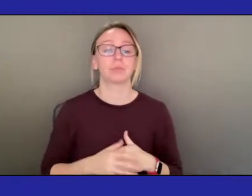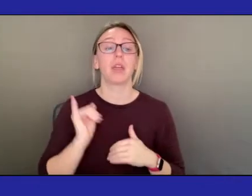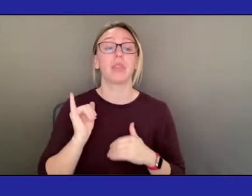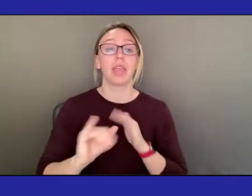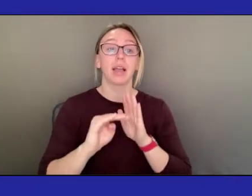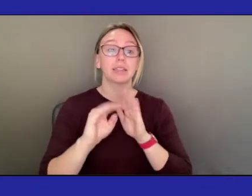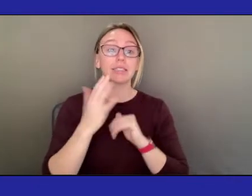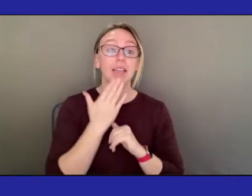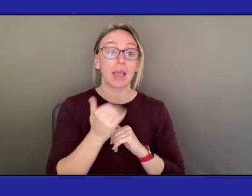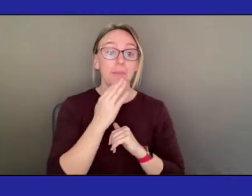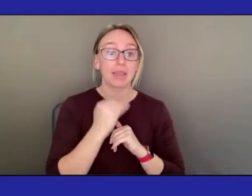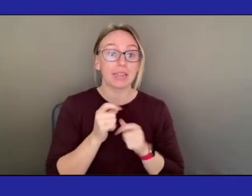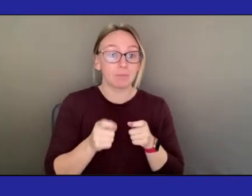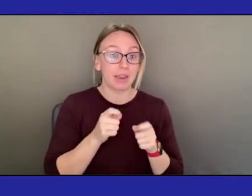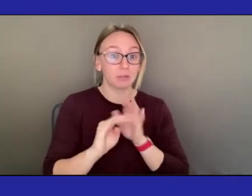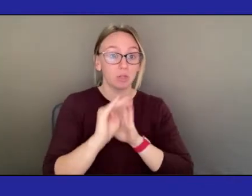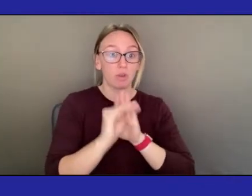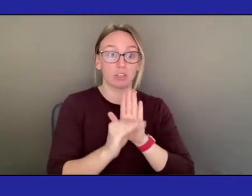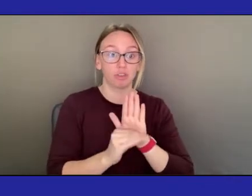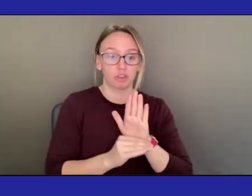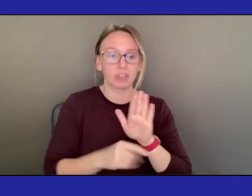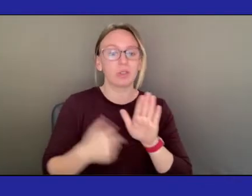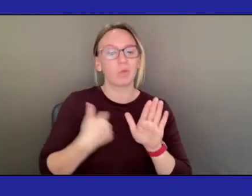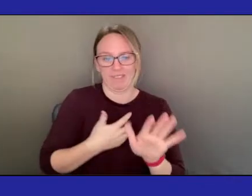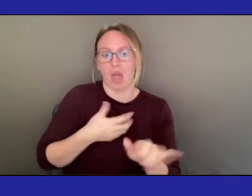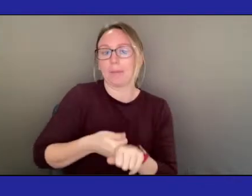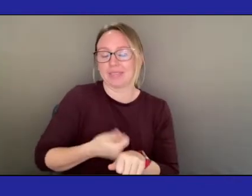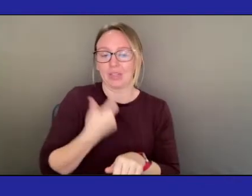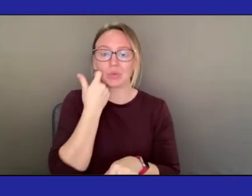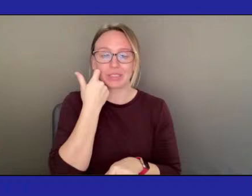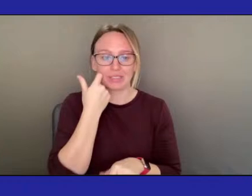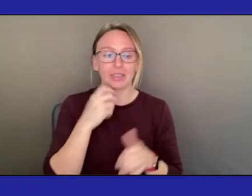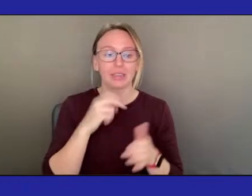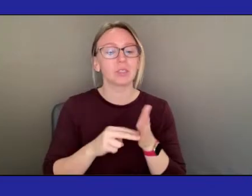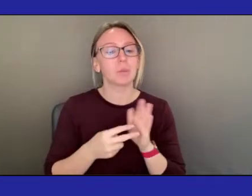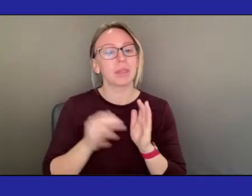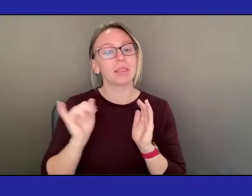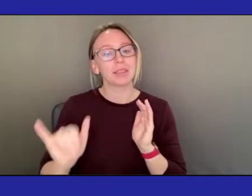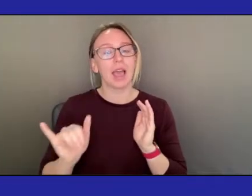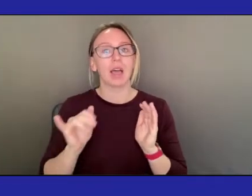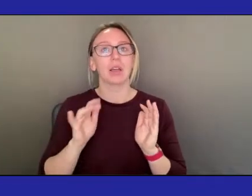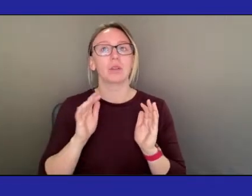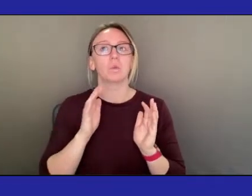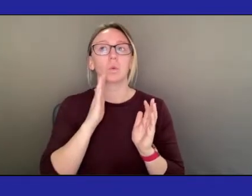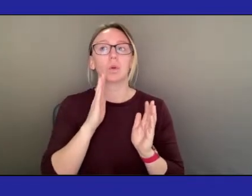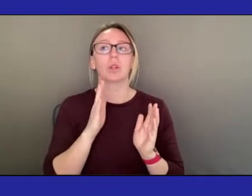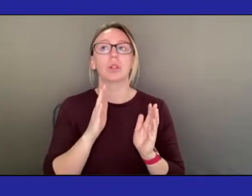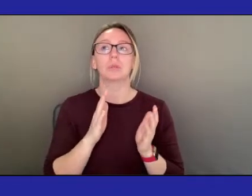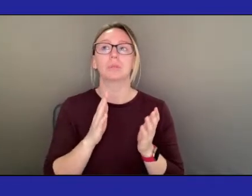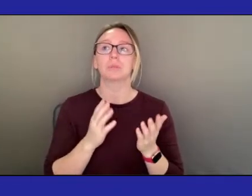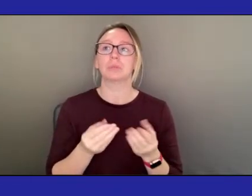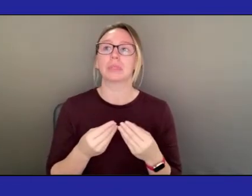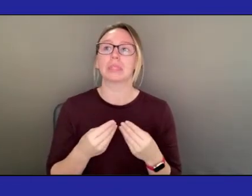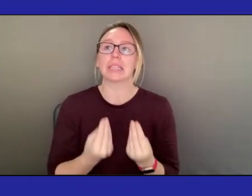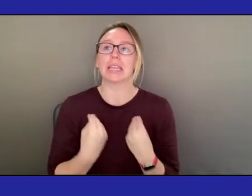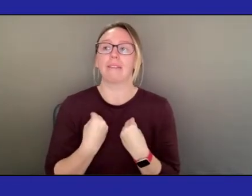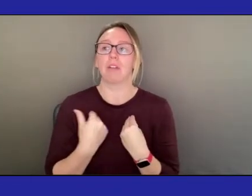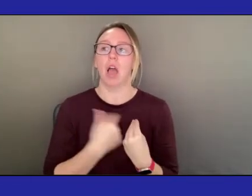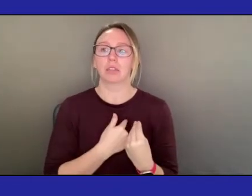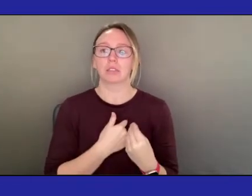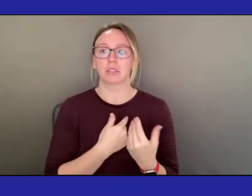diabetes registry recently. And so it's really going to allow us to provide even more timely data to